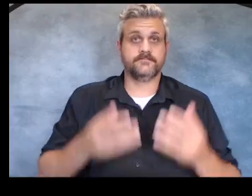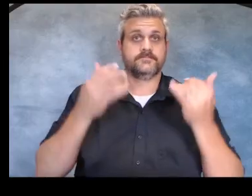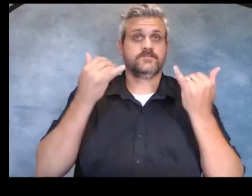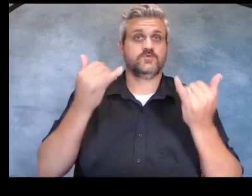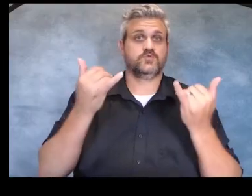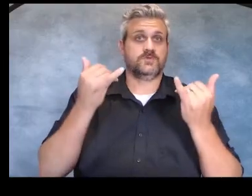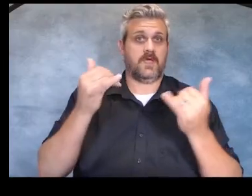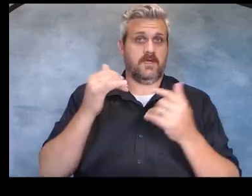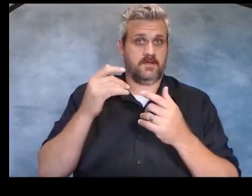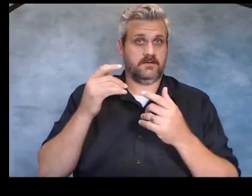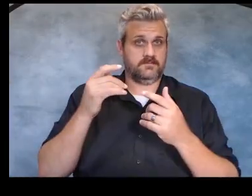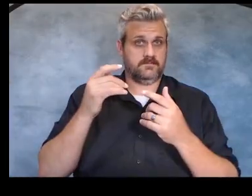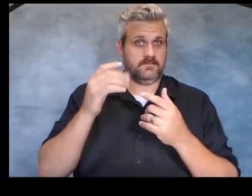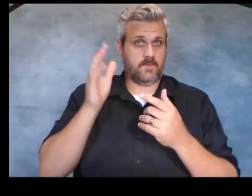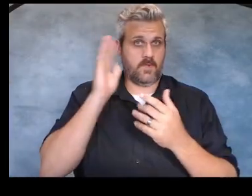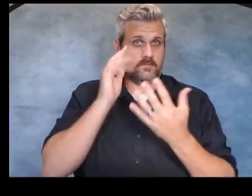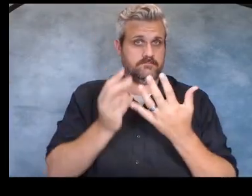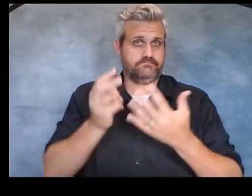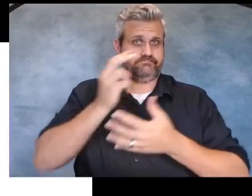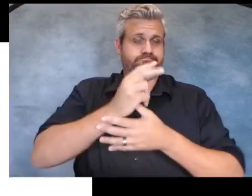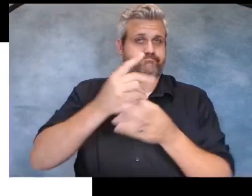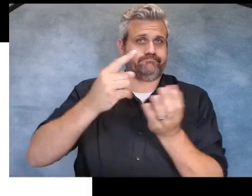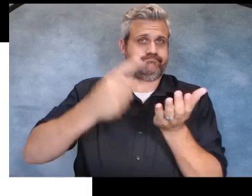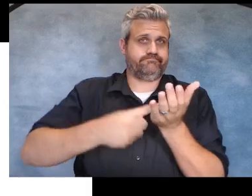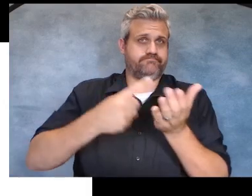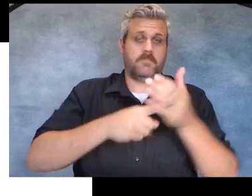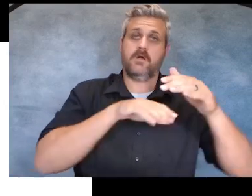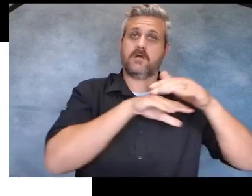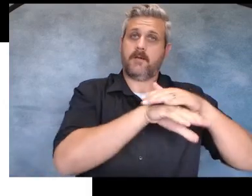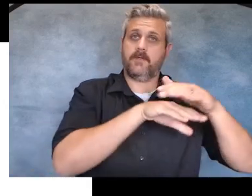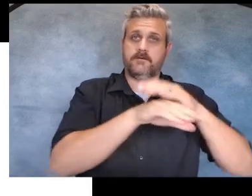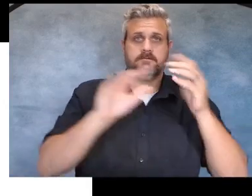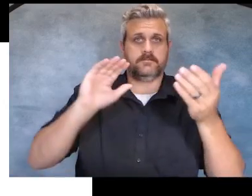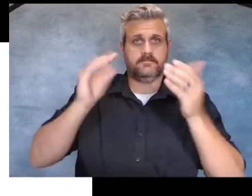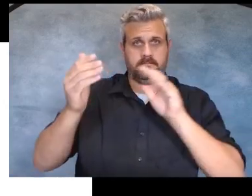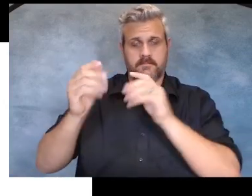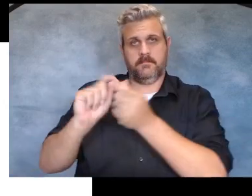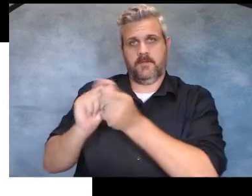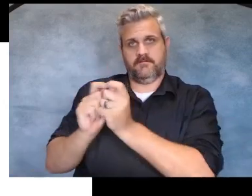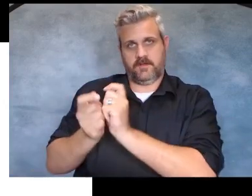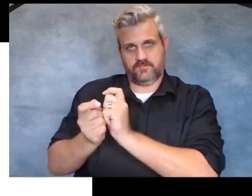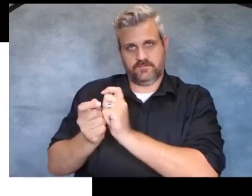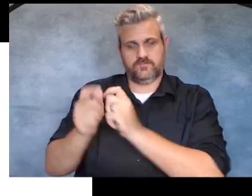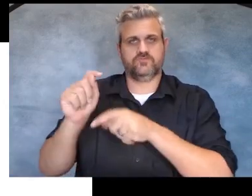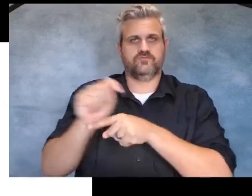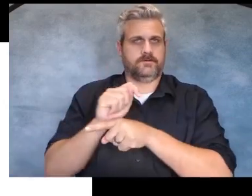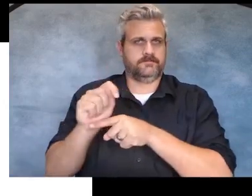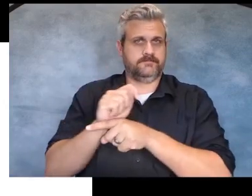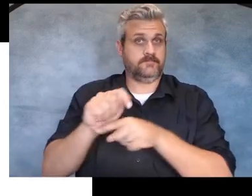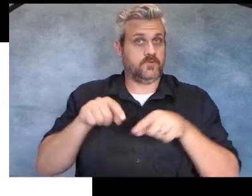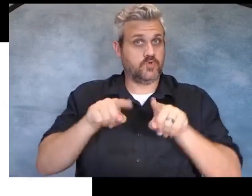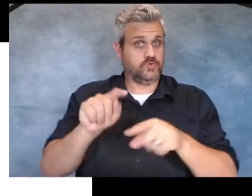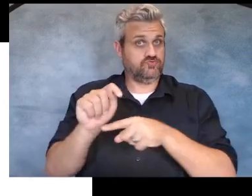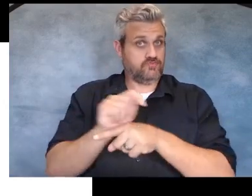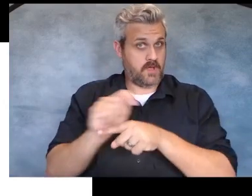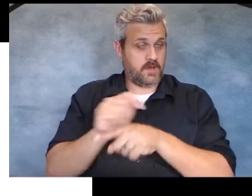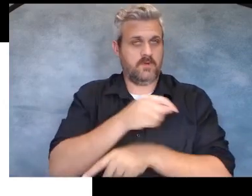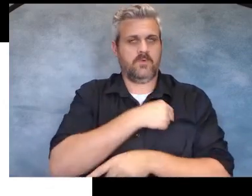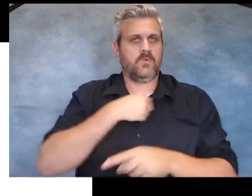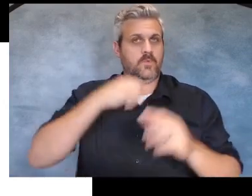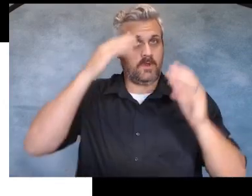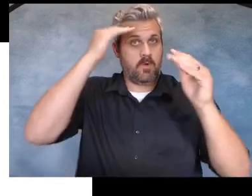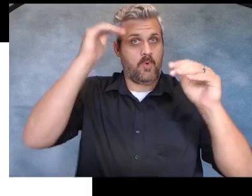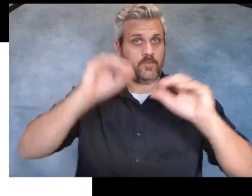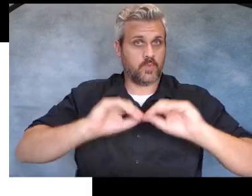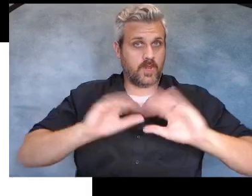Eddington, and today we are going to go over the overview of accommodations versus modifications module. During this module, we hope